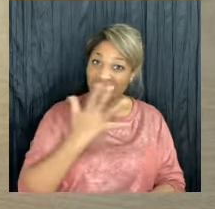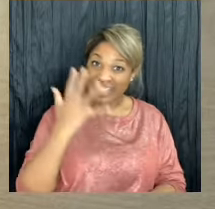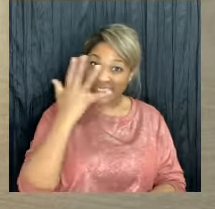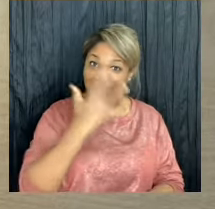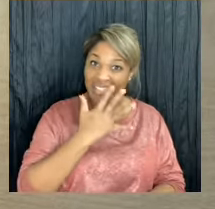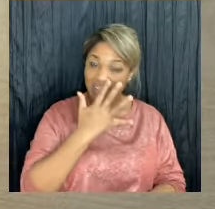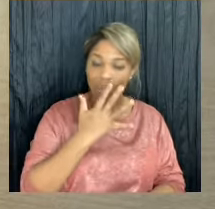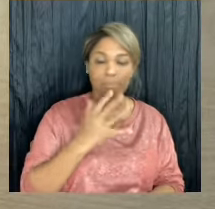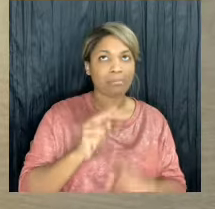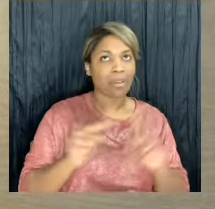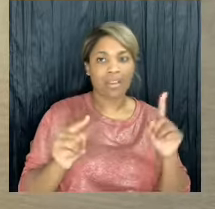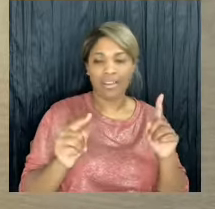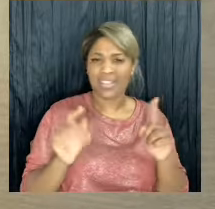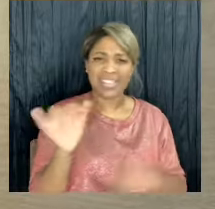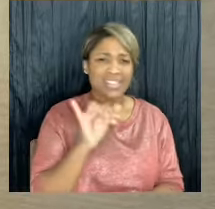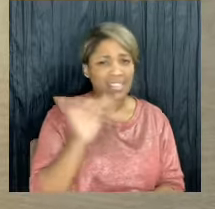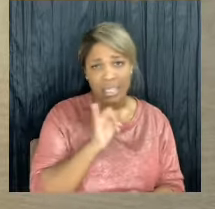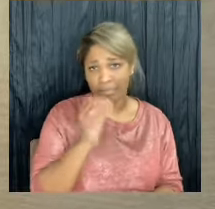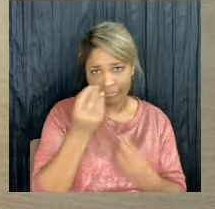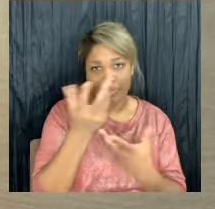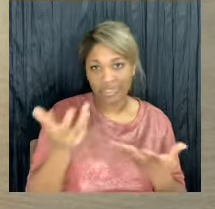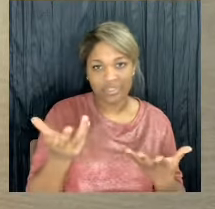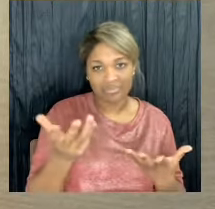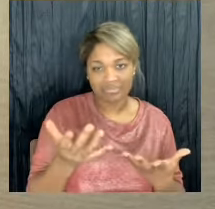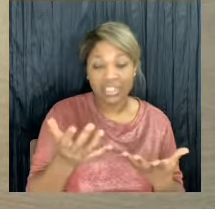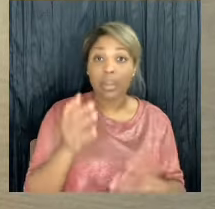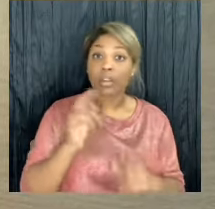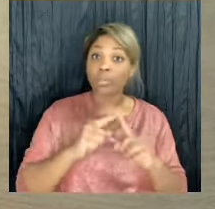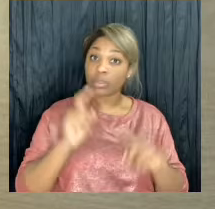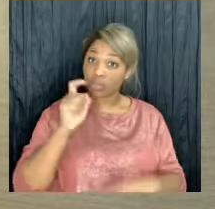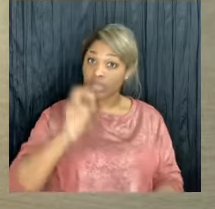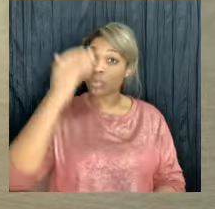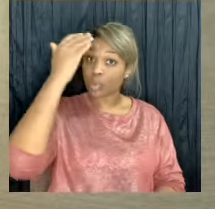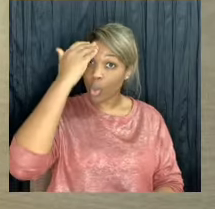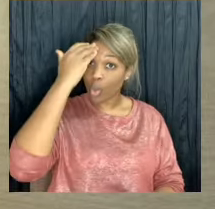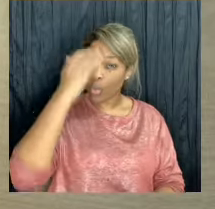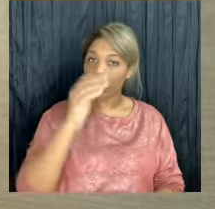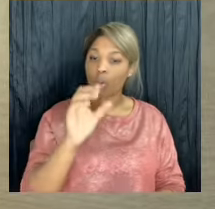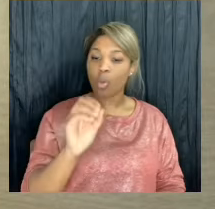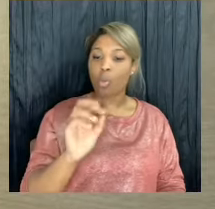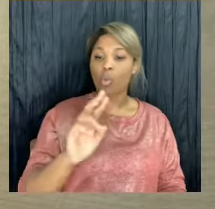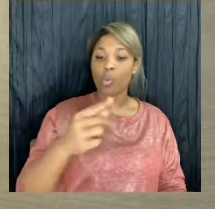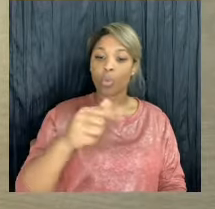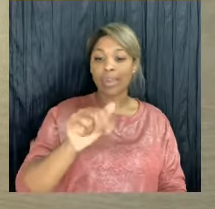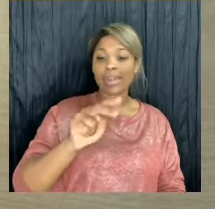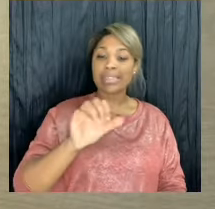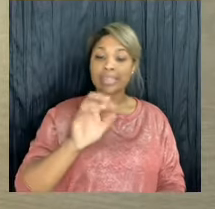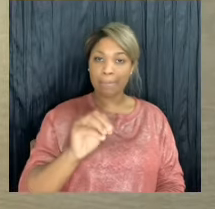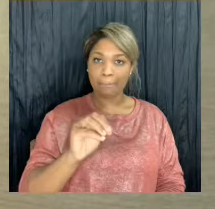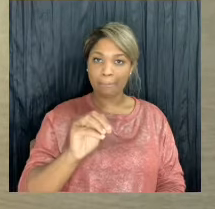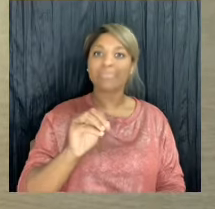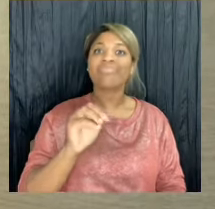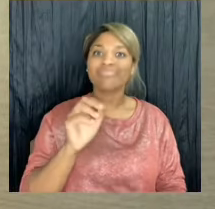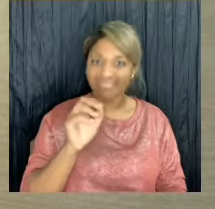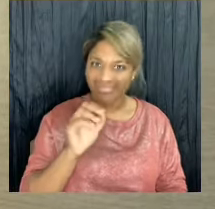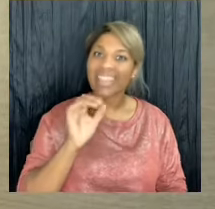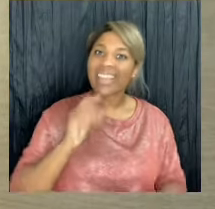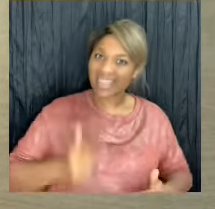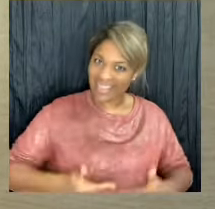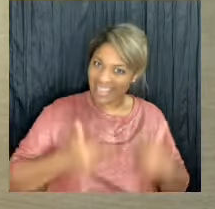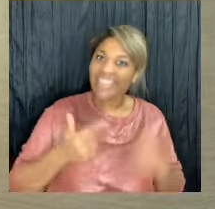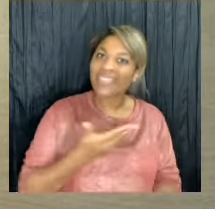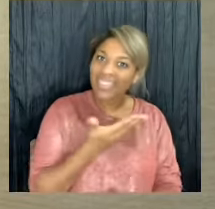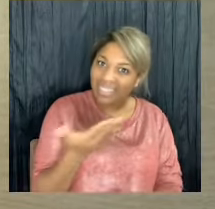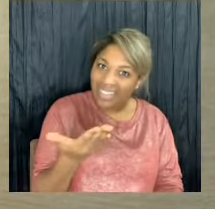same information. You're going to need to know that an organism is a living thing. You're going to